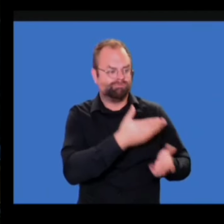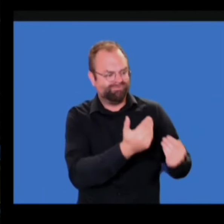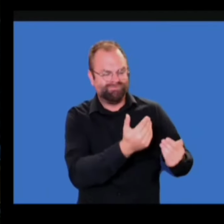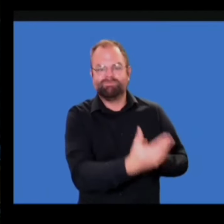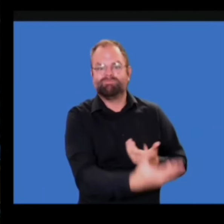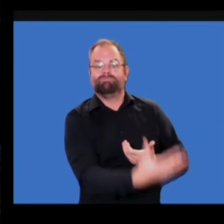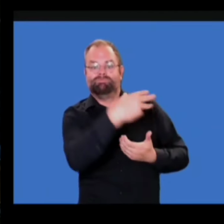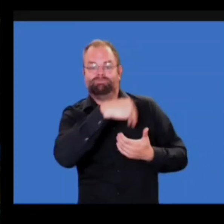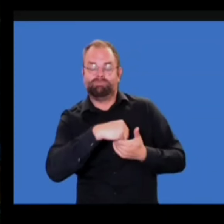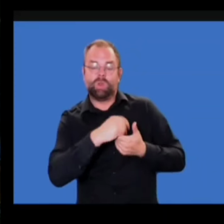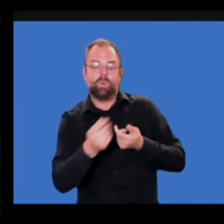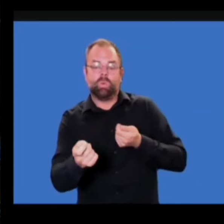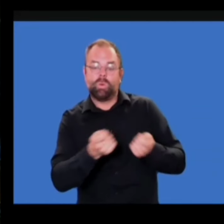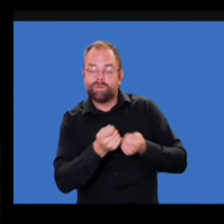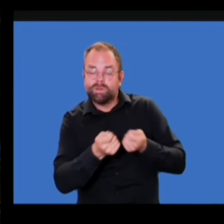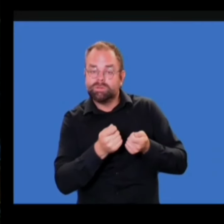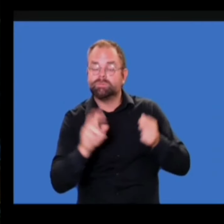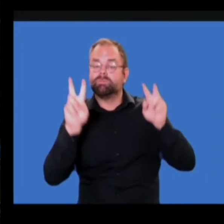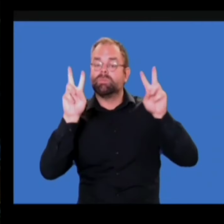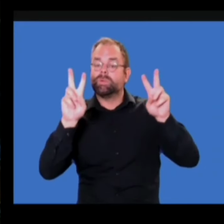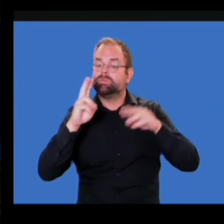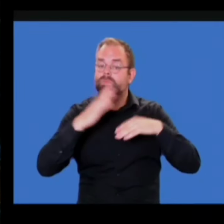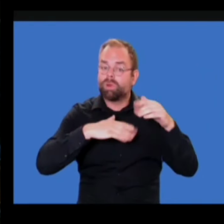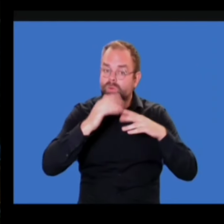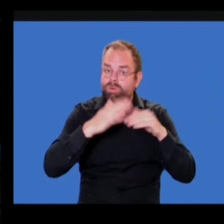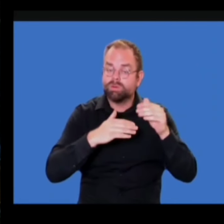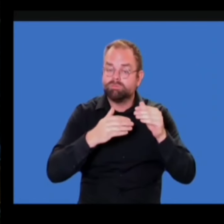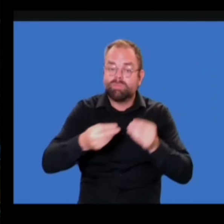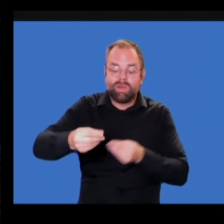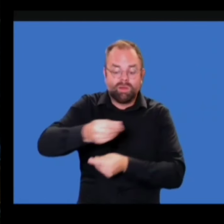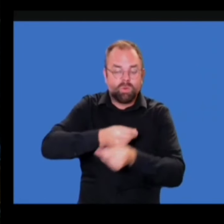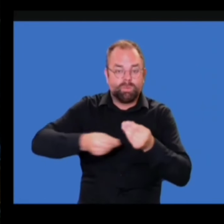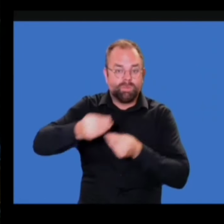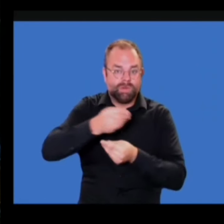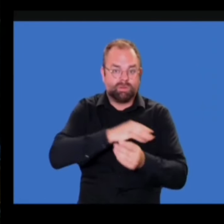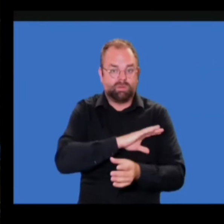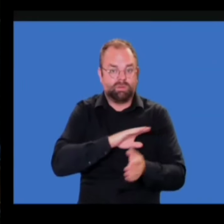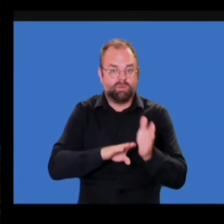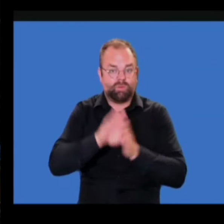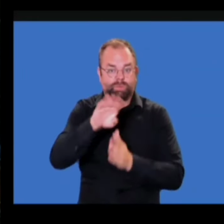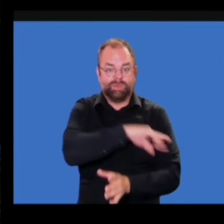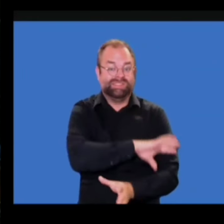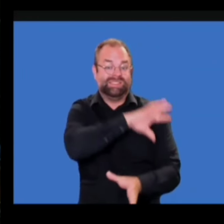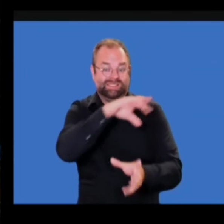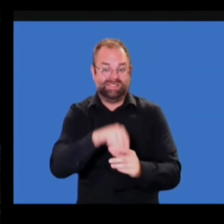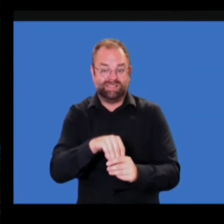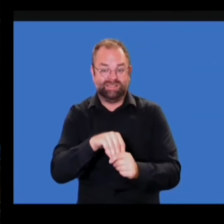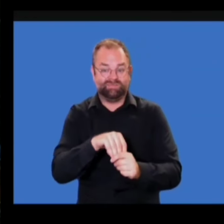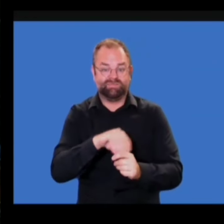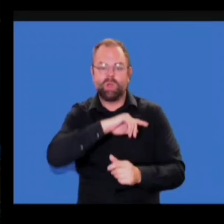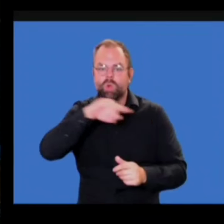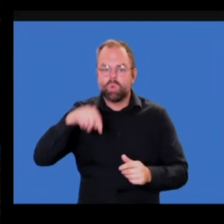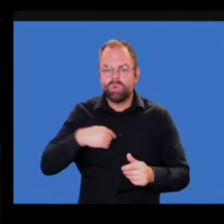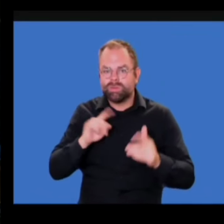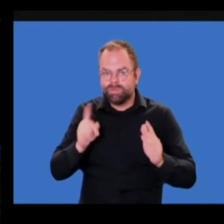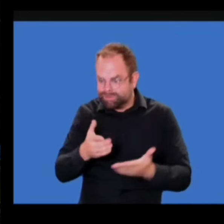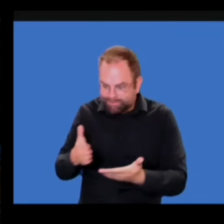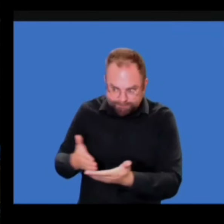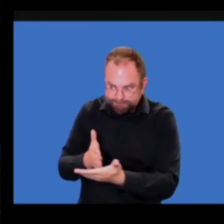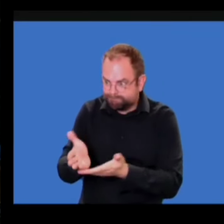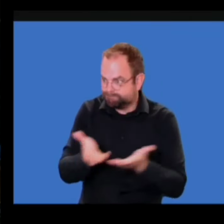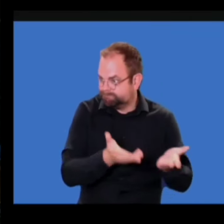Their energy and ideas inspire hope for a brighter future. I look forward to